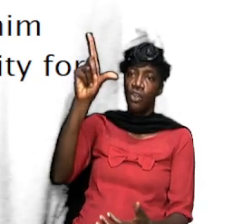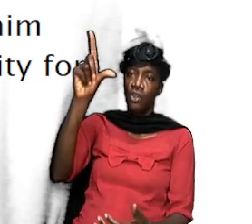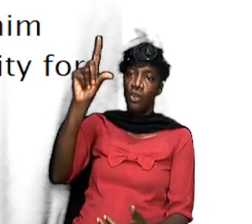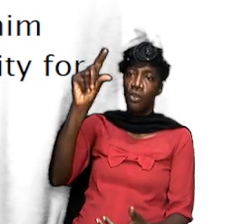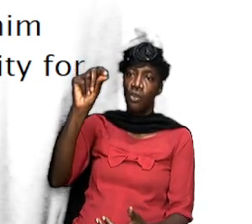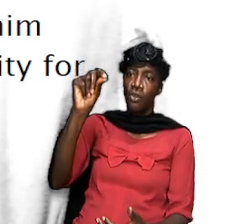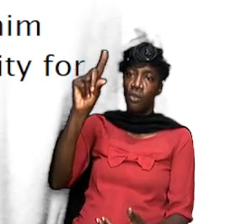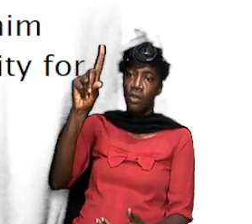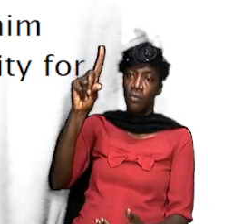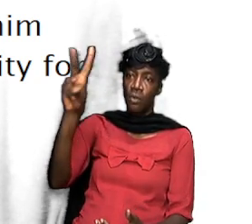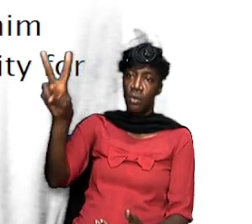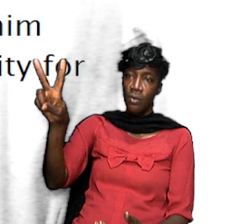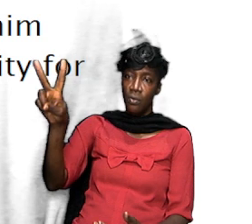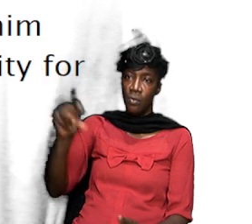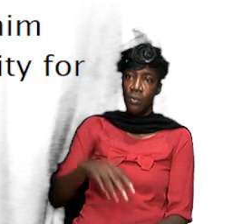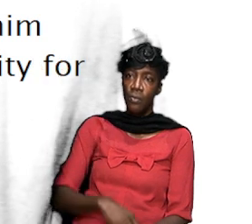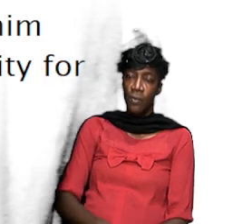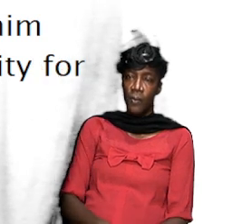Just wrap up right now.